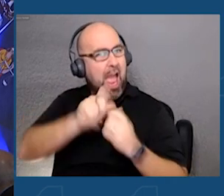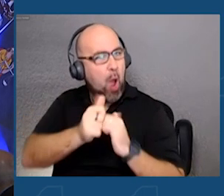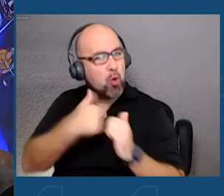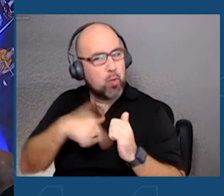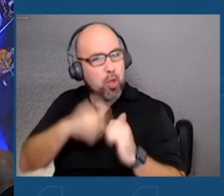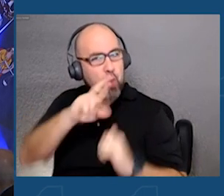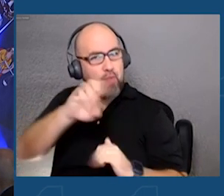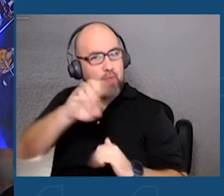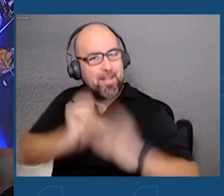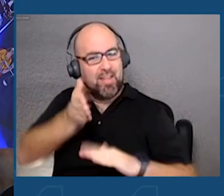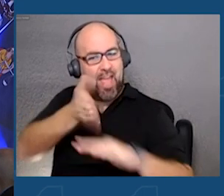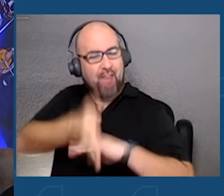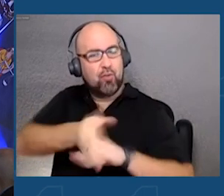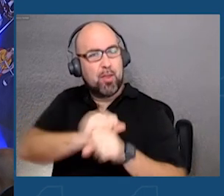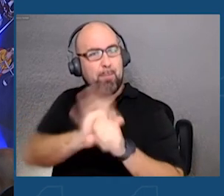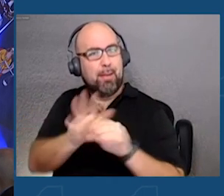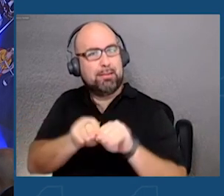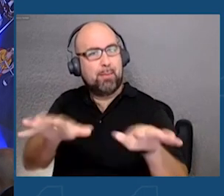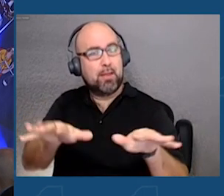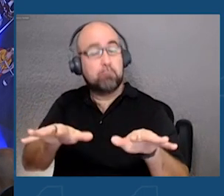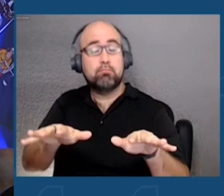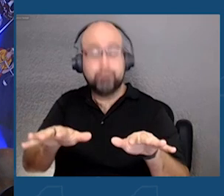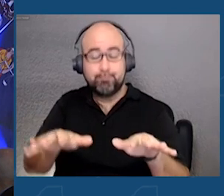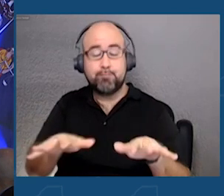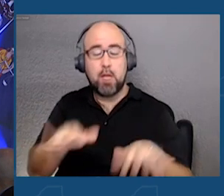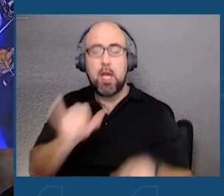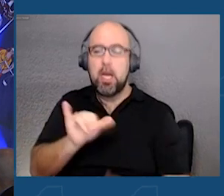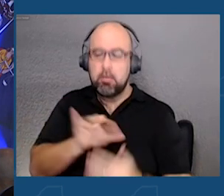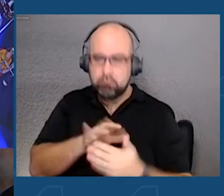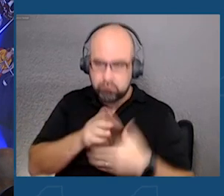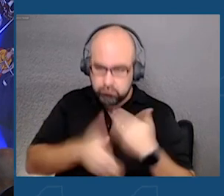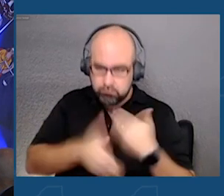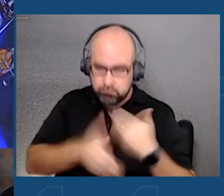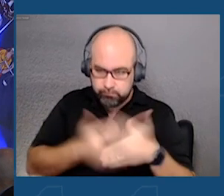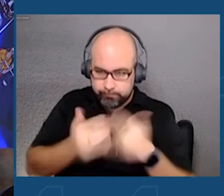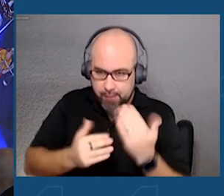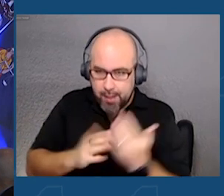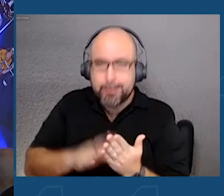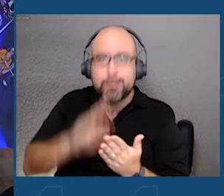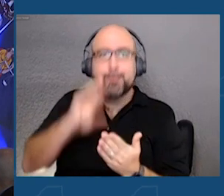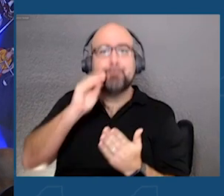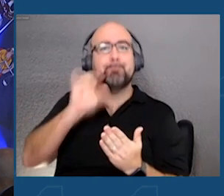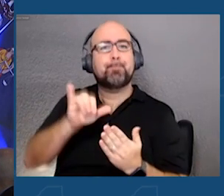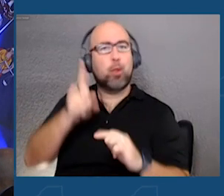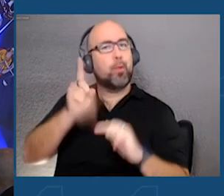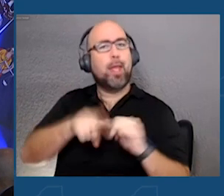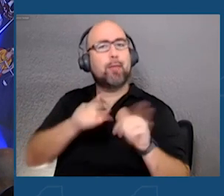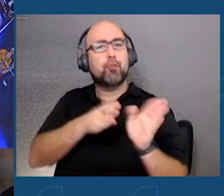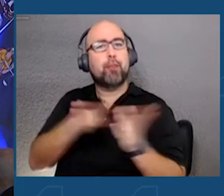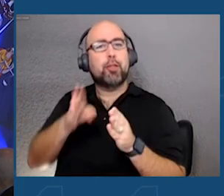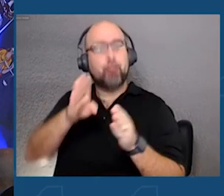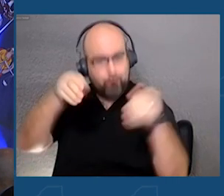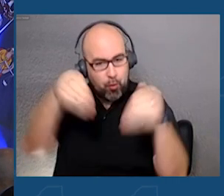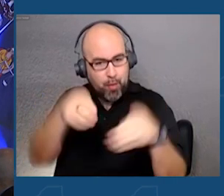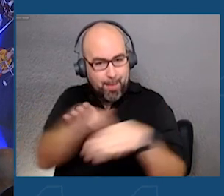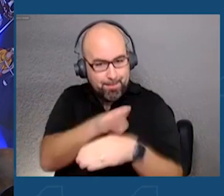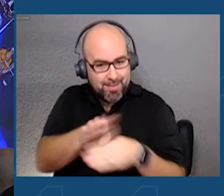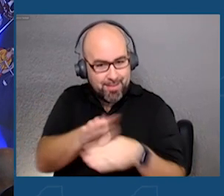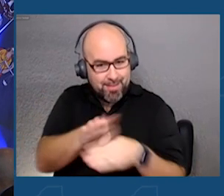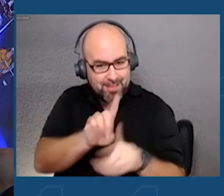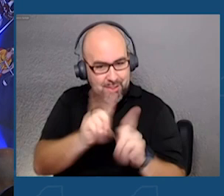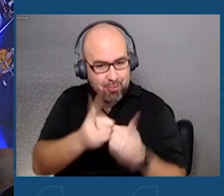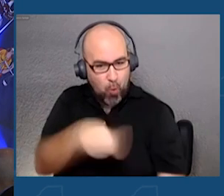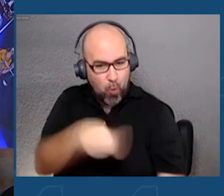you can't have a strategy around the central business districts without having a strategy for the city and for the region, because